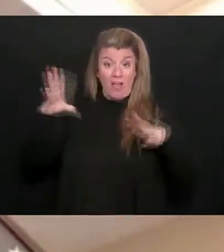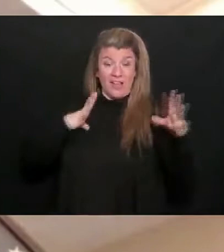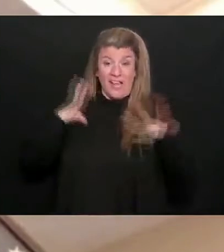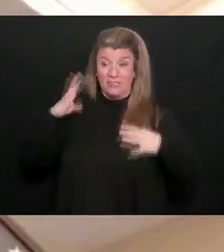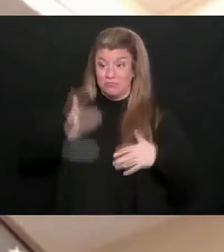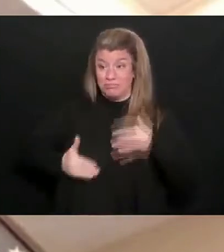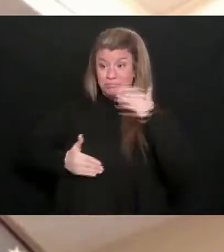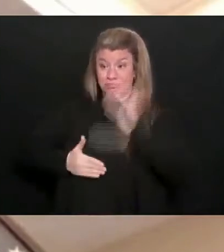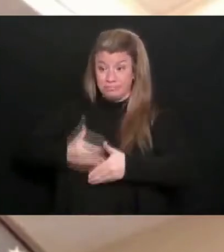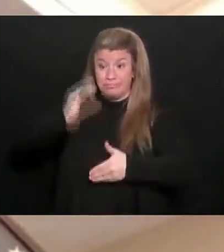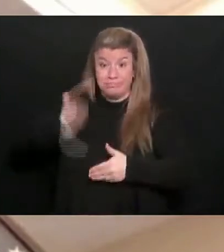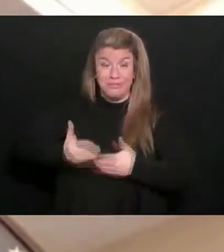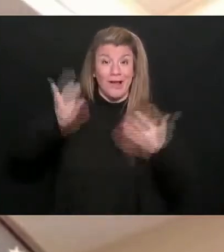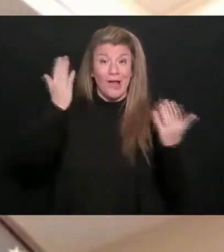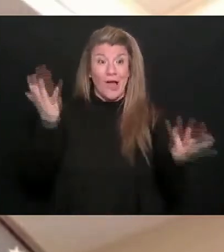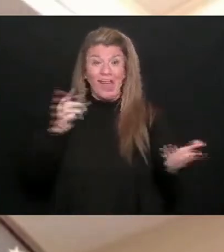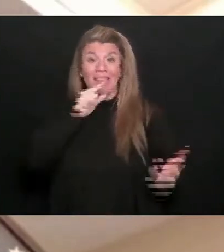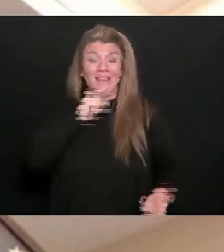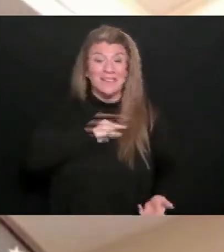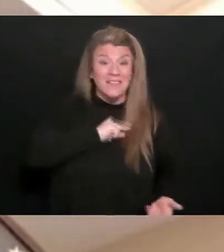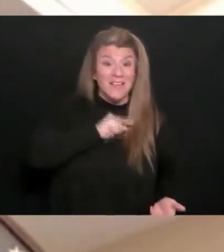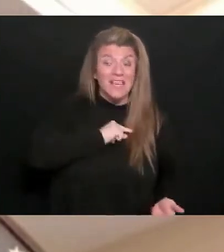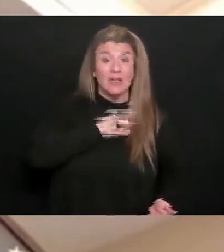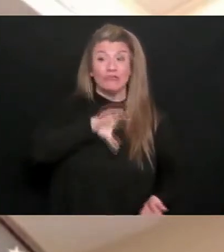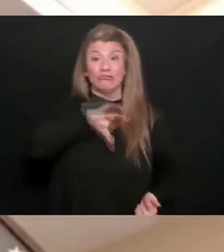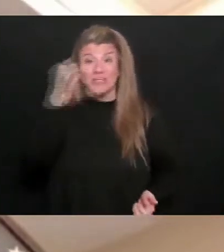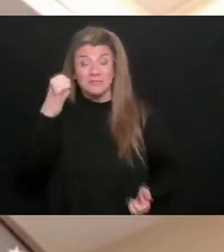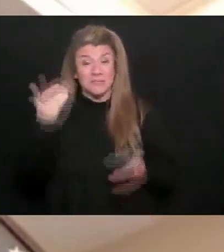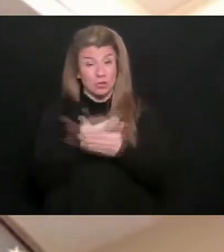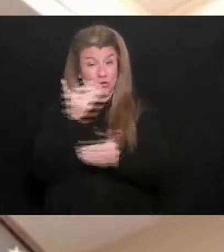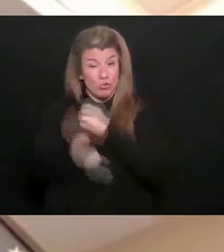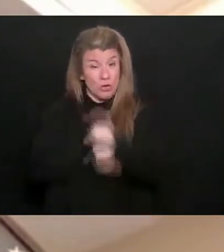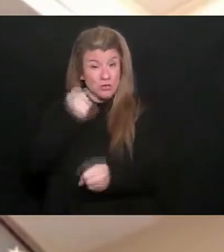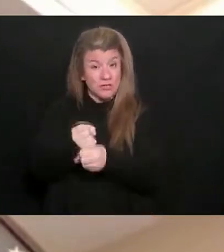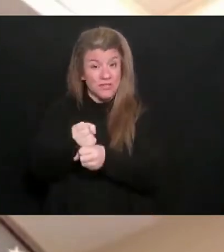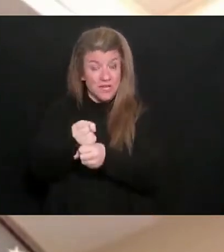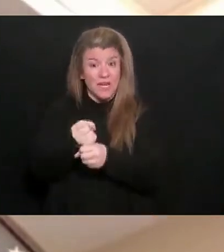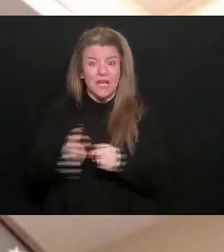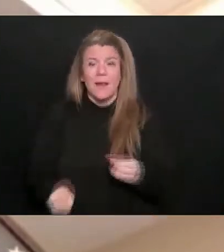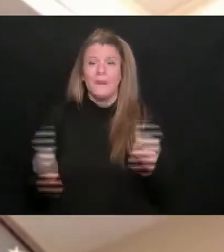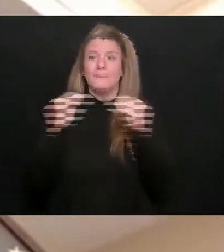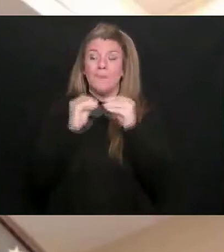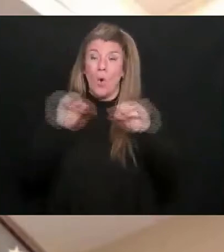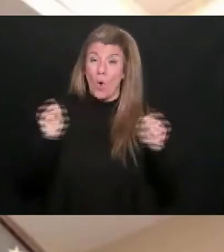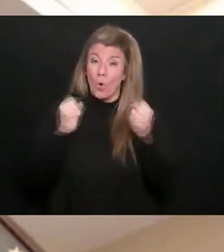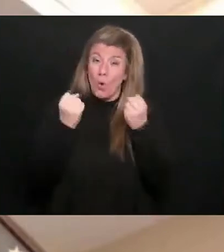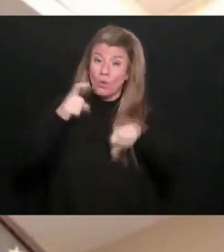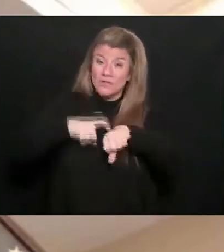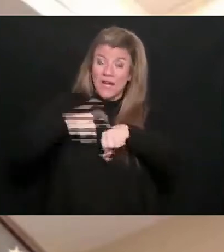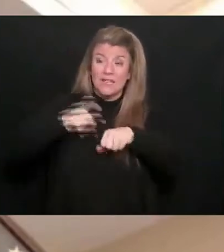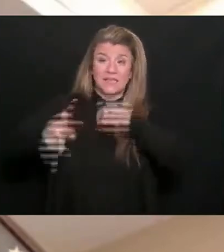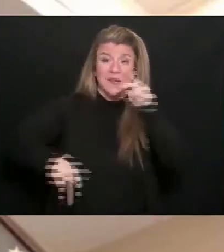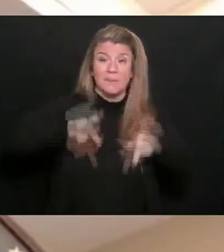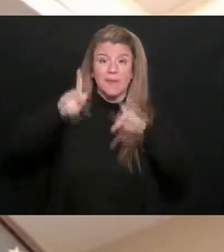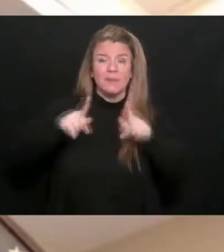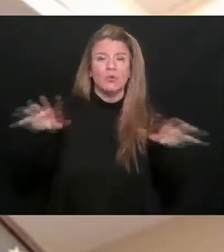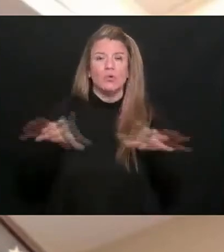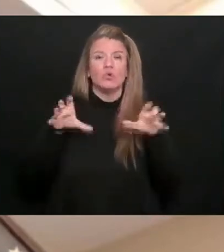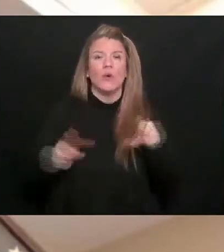succession, Thanksgiving, Christmas, and New Year's, and more cold weather and people moving